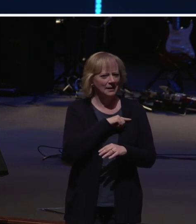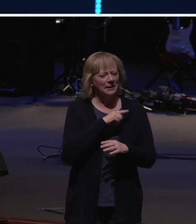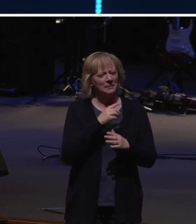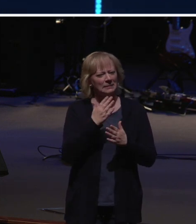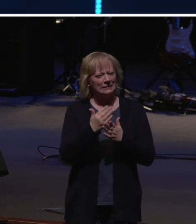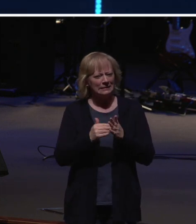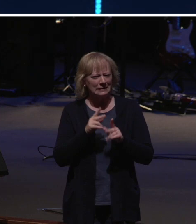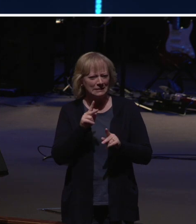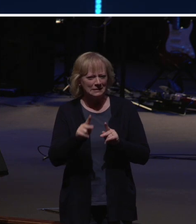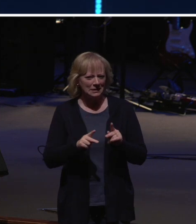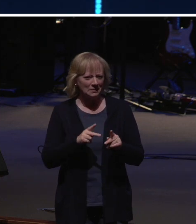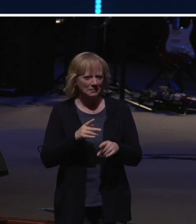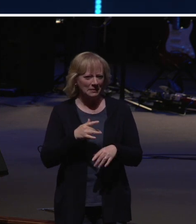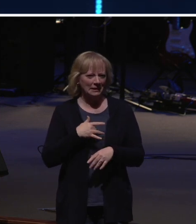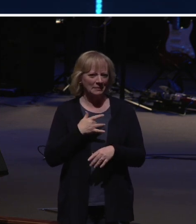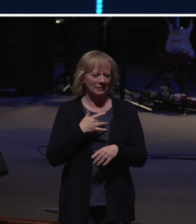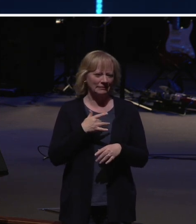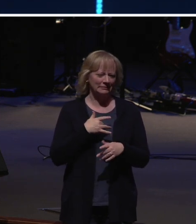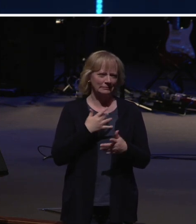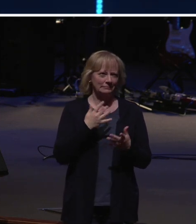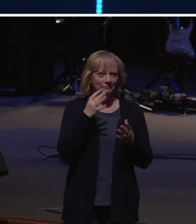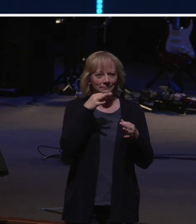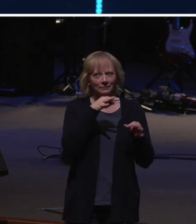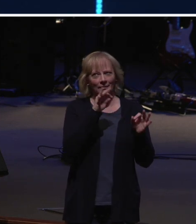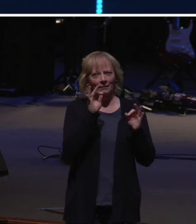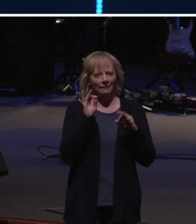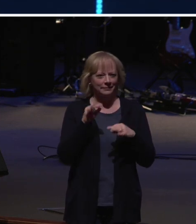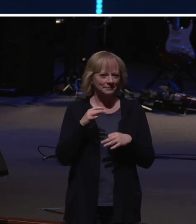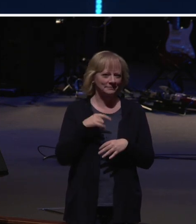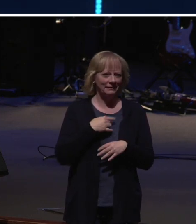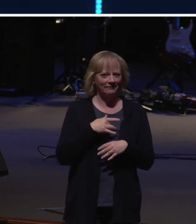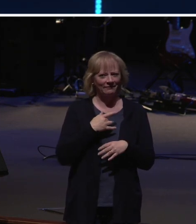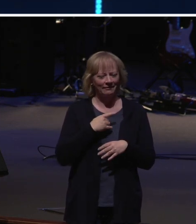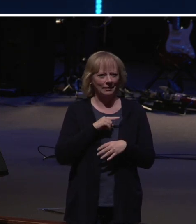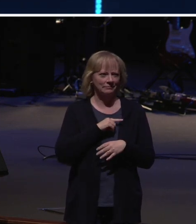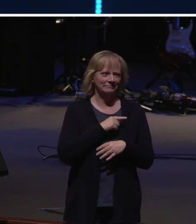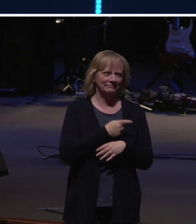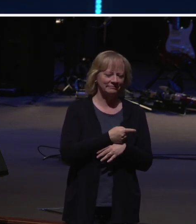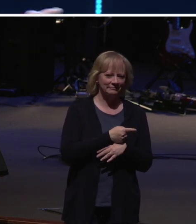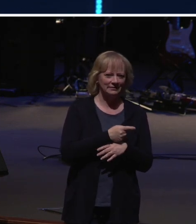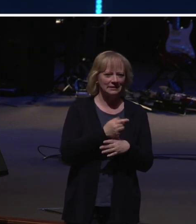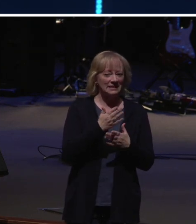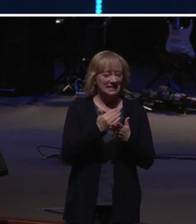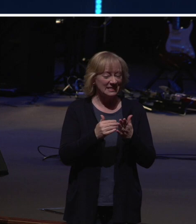some people start rolling their eyes. People chafe.